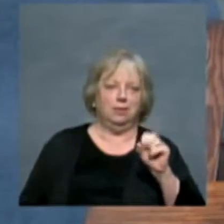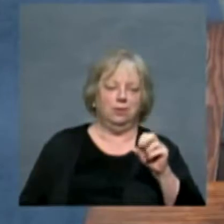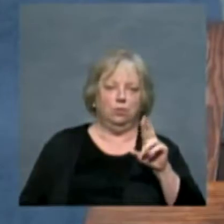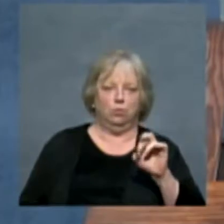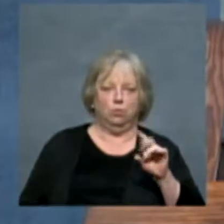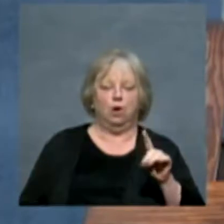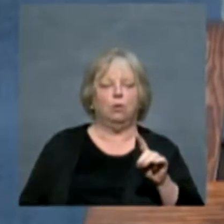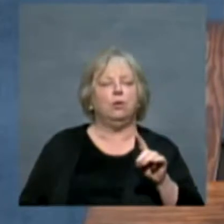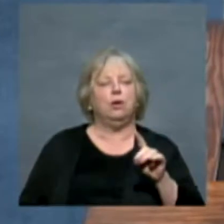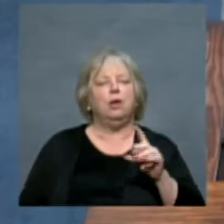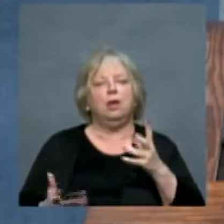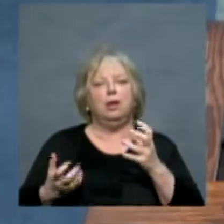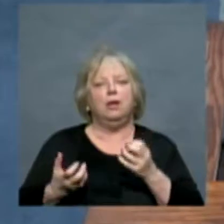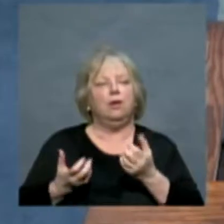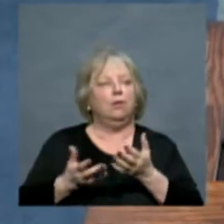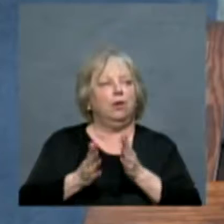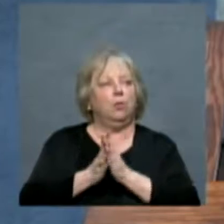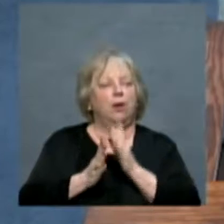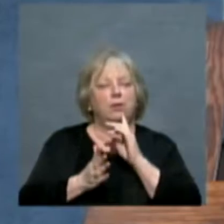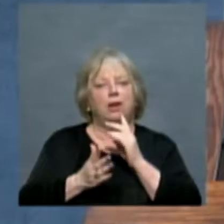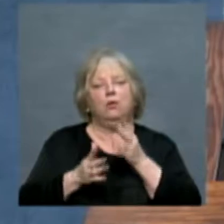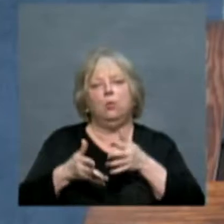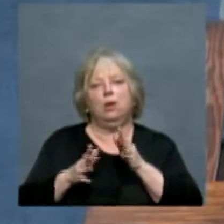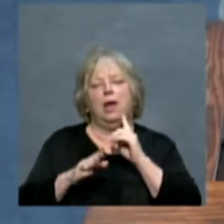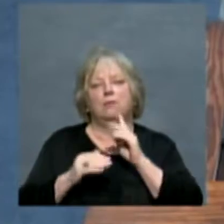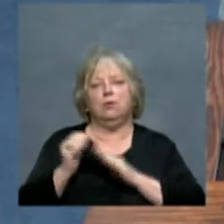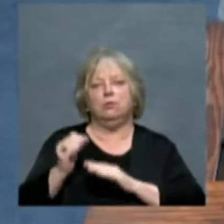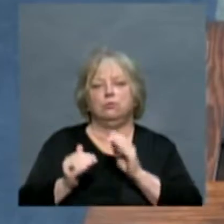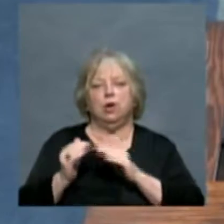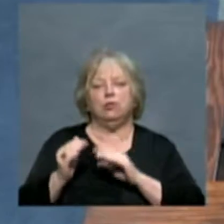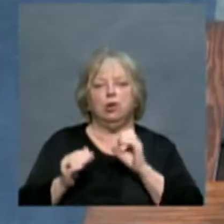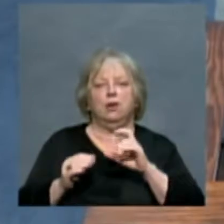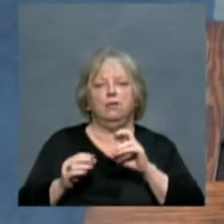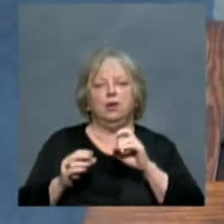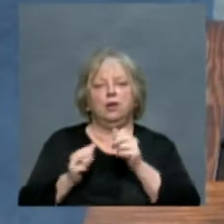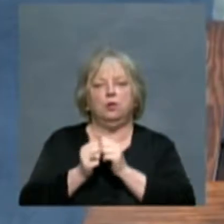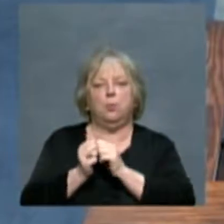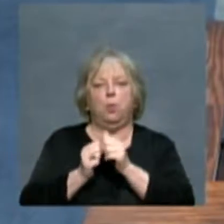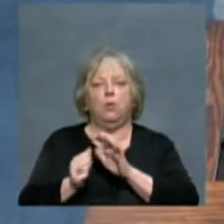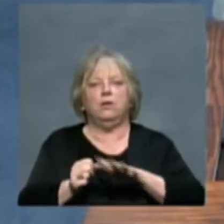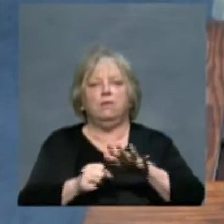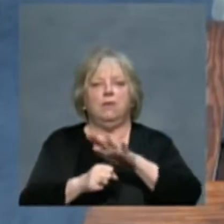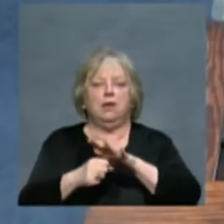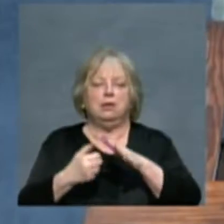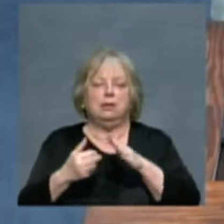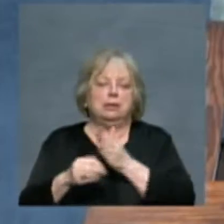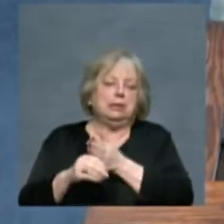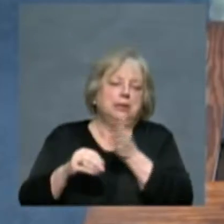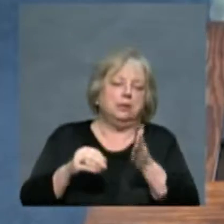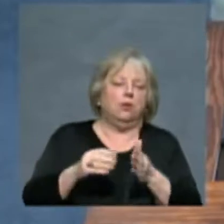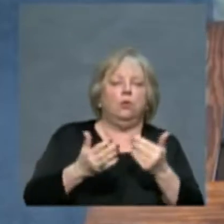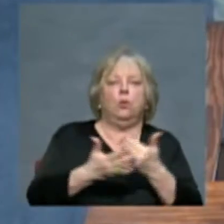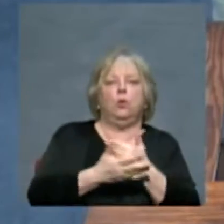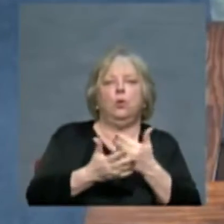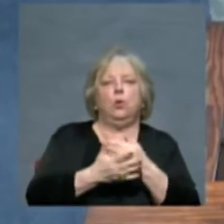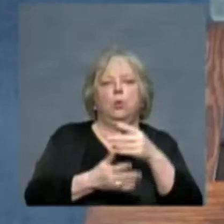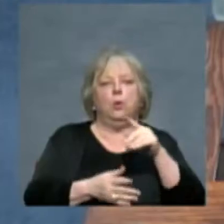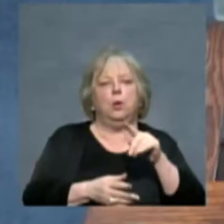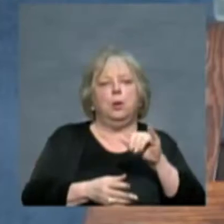approval of a conditional use permit to allow for construction of a sports field adjacent to the new Pinnacle View Middle